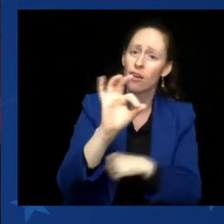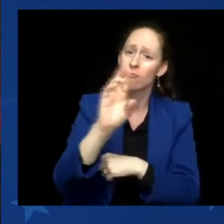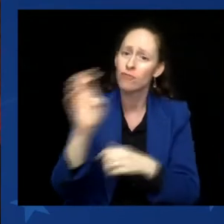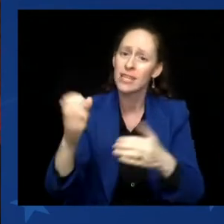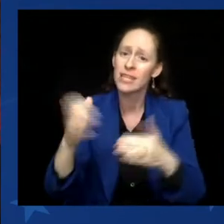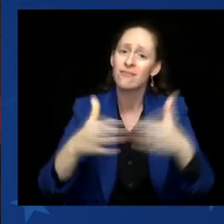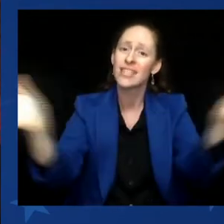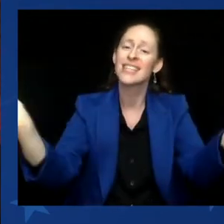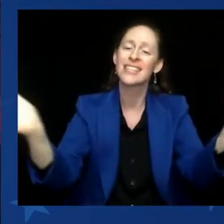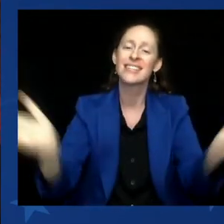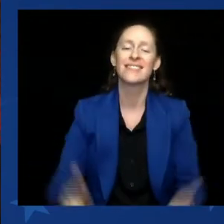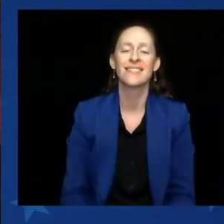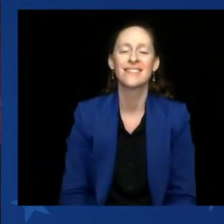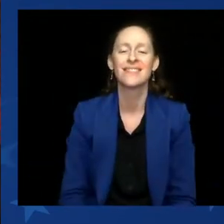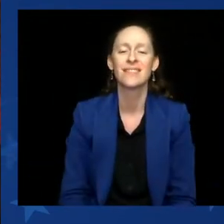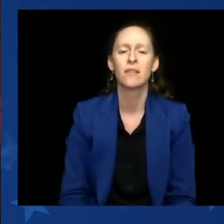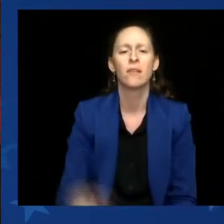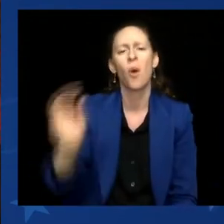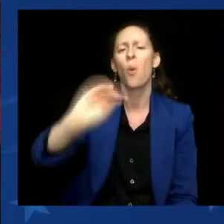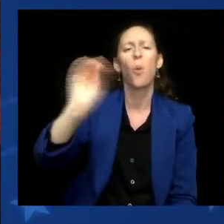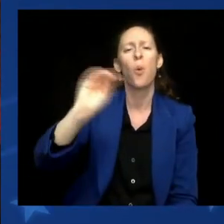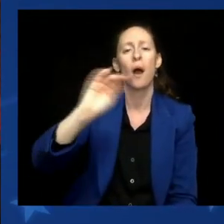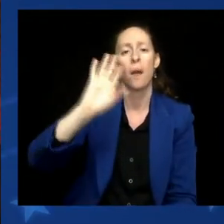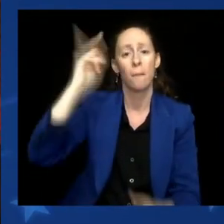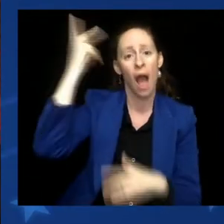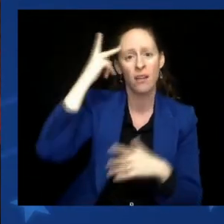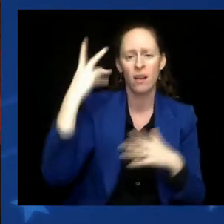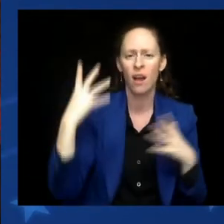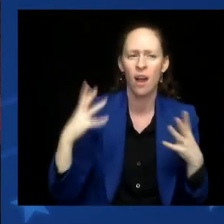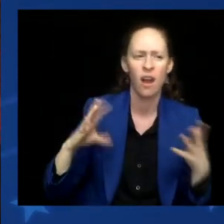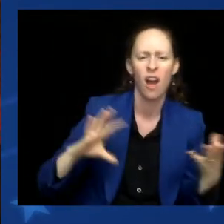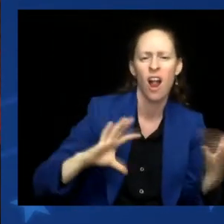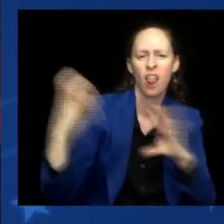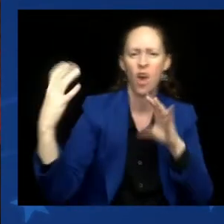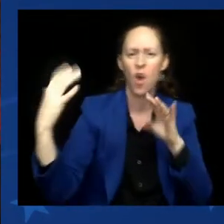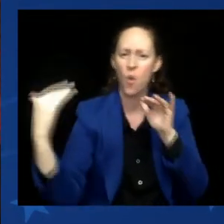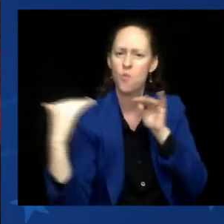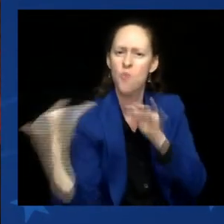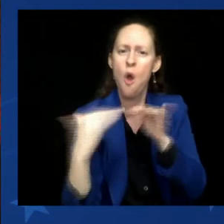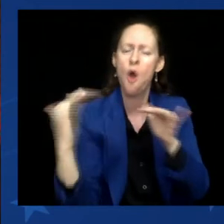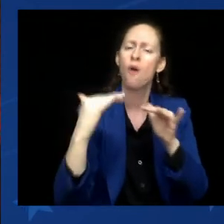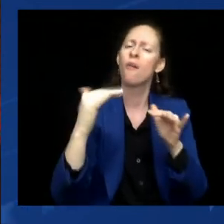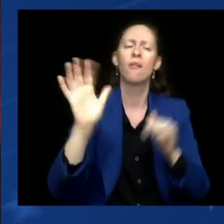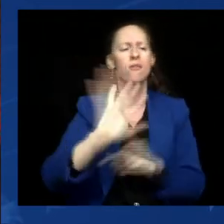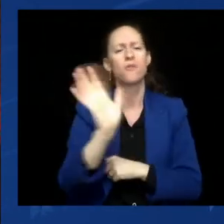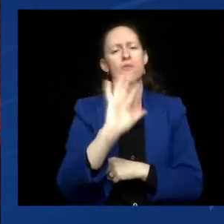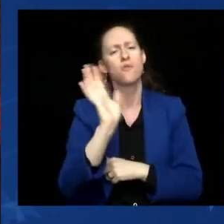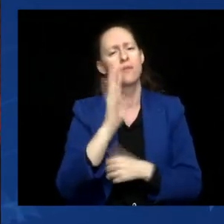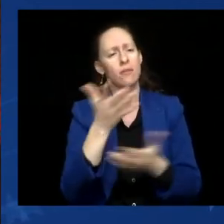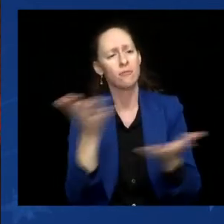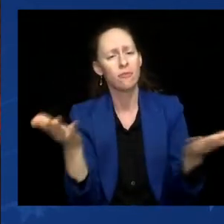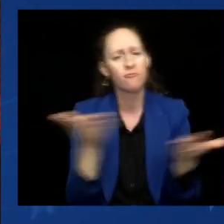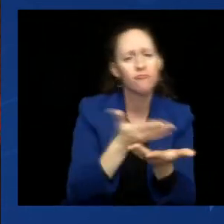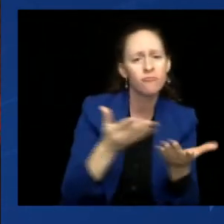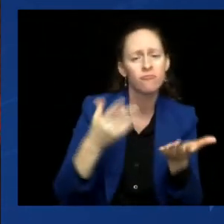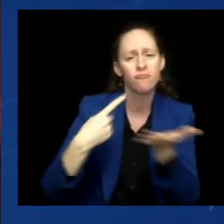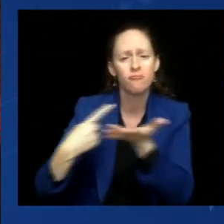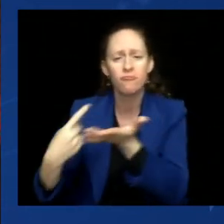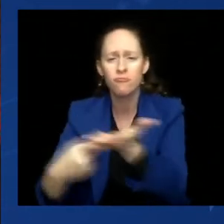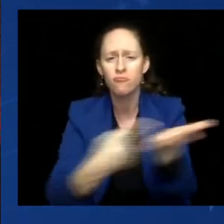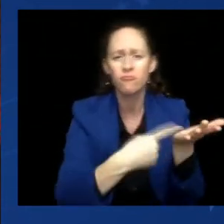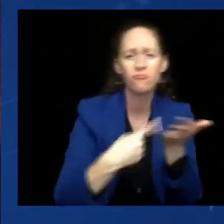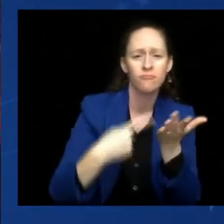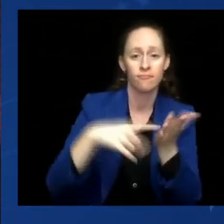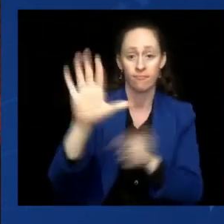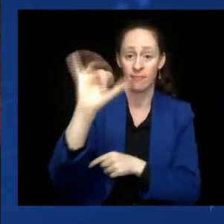differences. Democracy cannot survive when one side believes there are only two outcomes to an election. Either